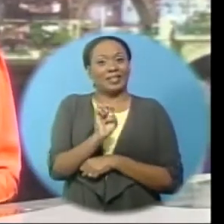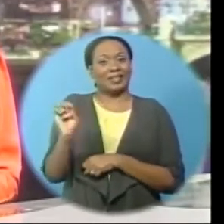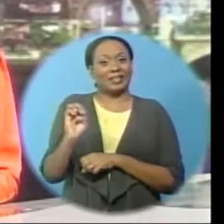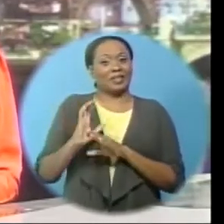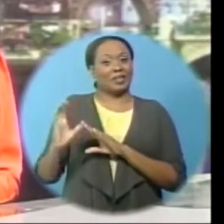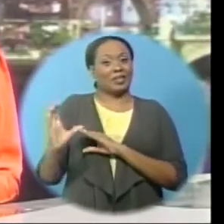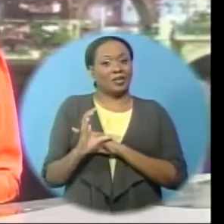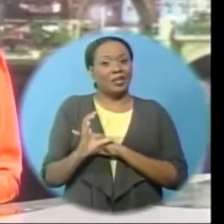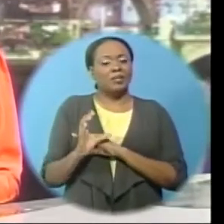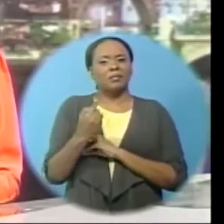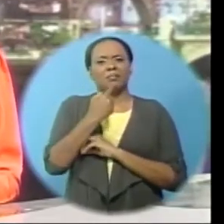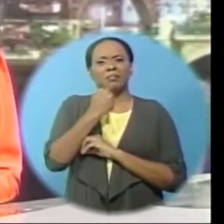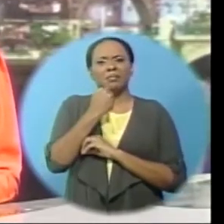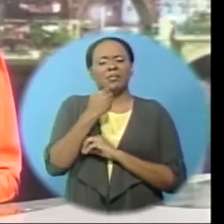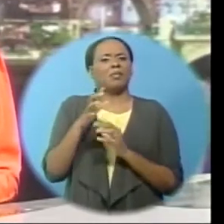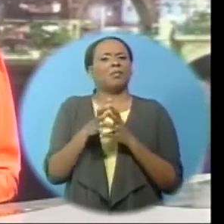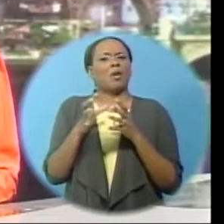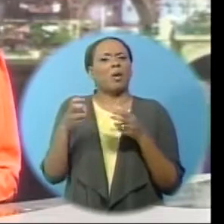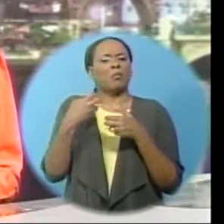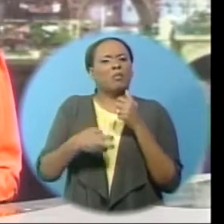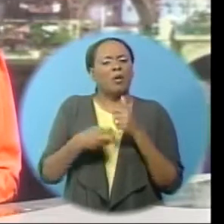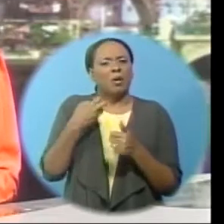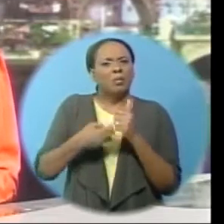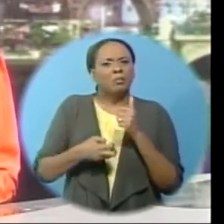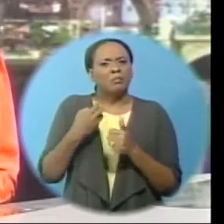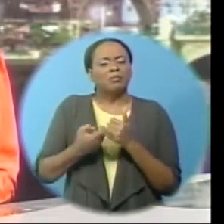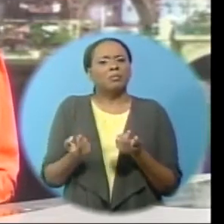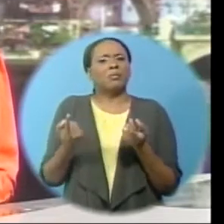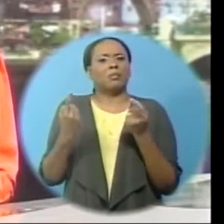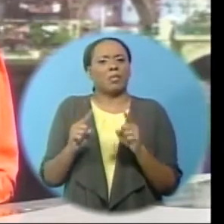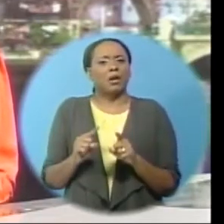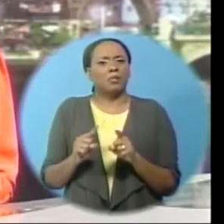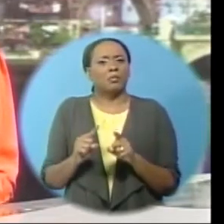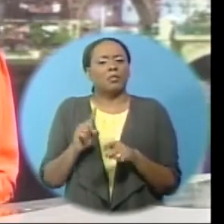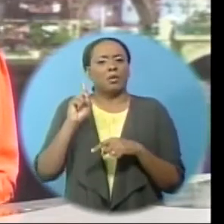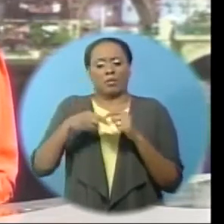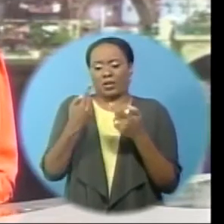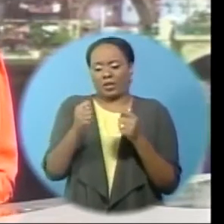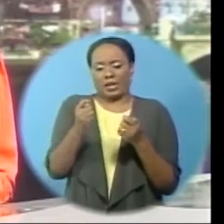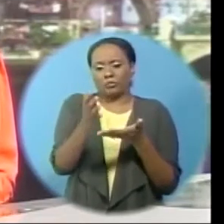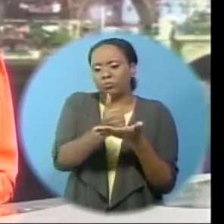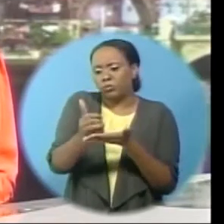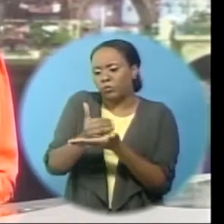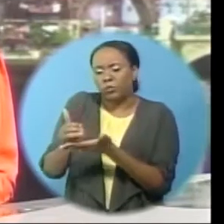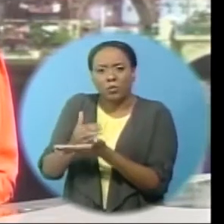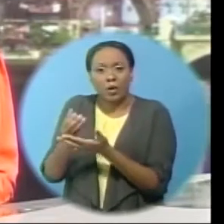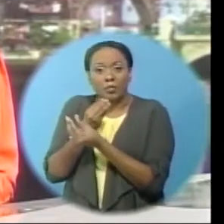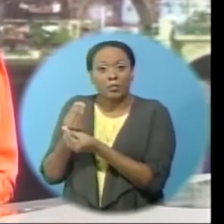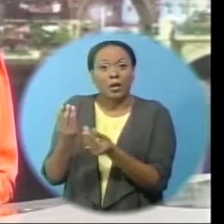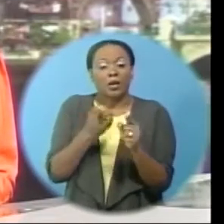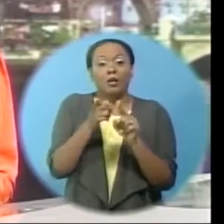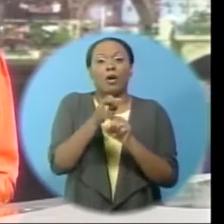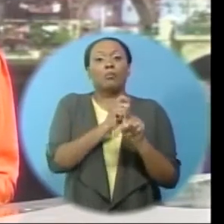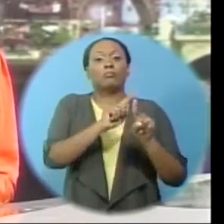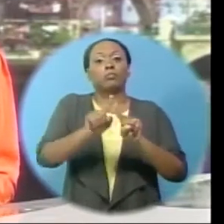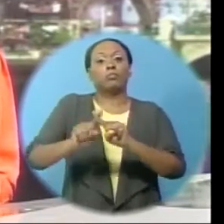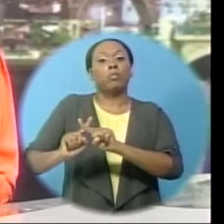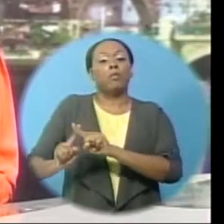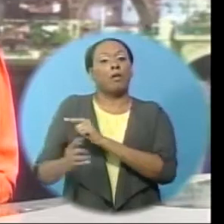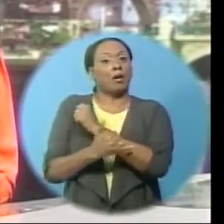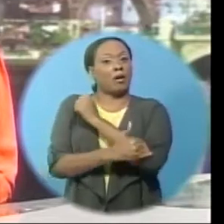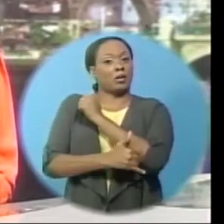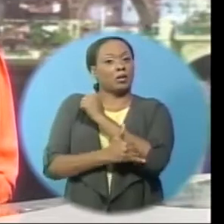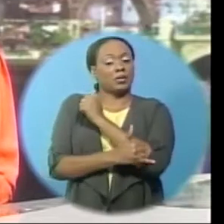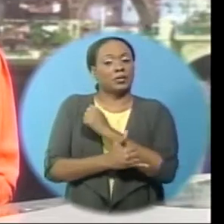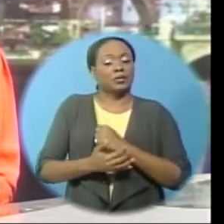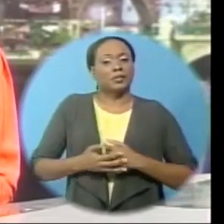Caribbean, Linda Tagliatella, says gaps and deficiencies exist with respect to the collection of data in several